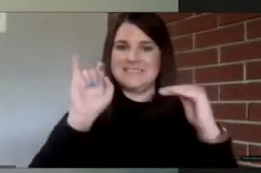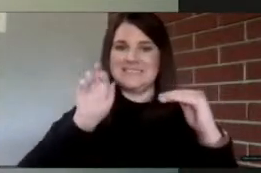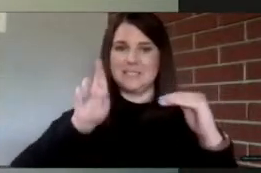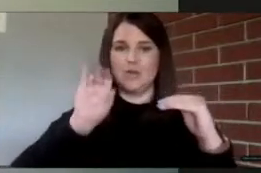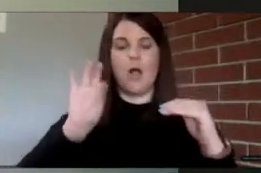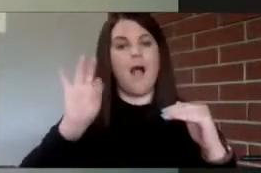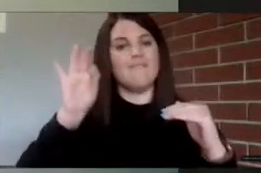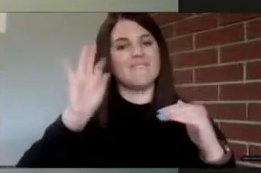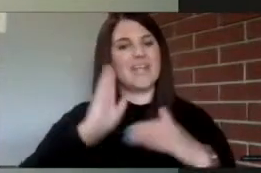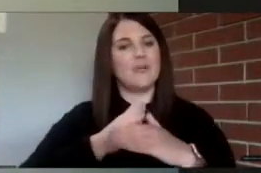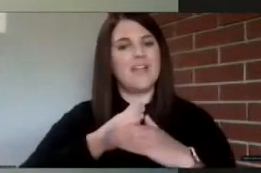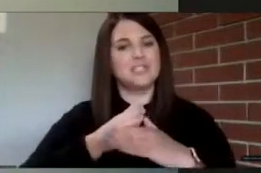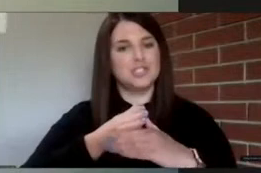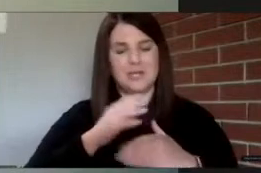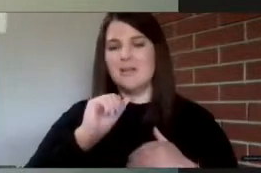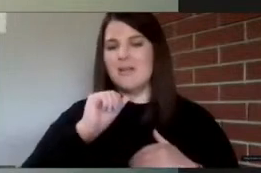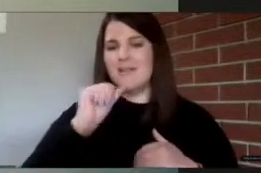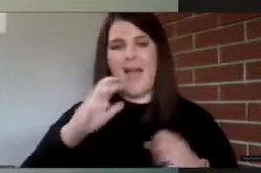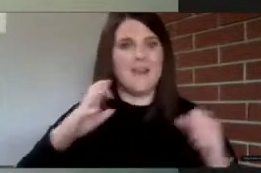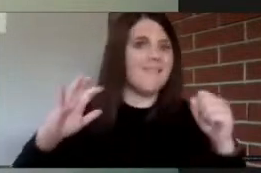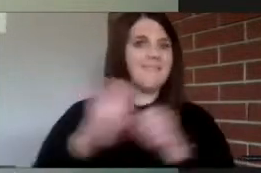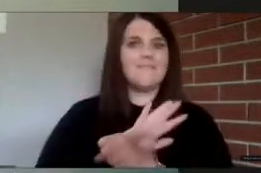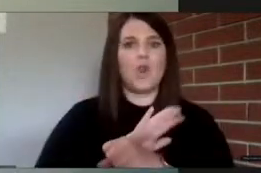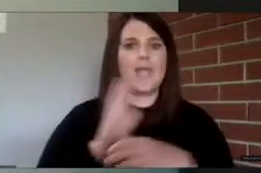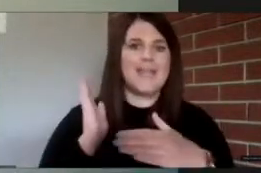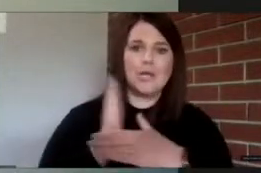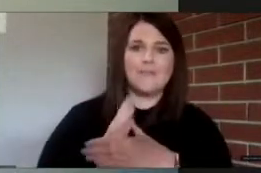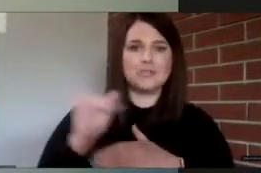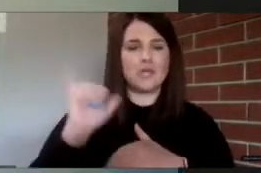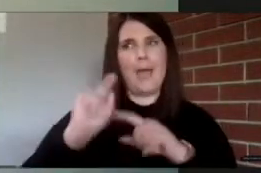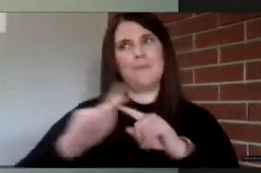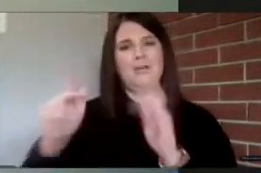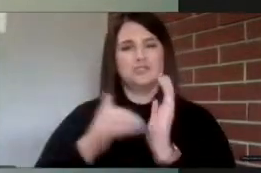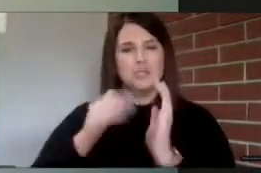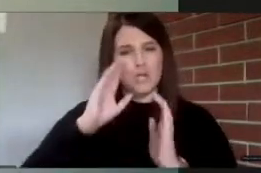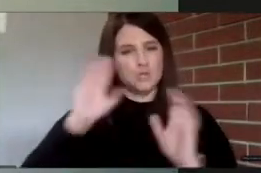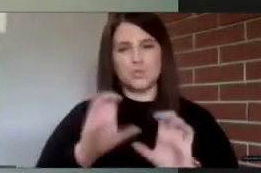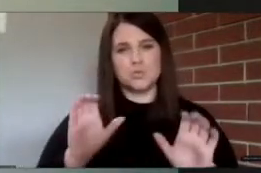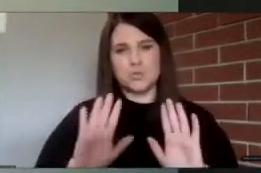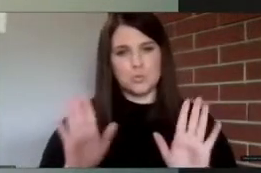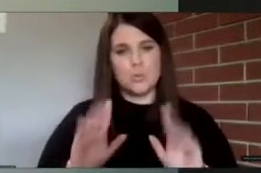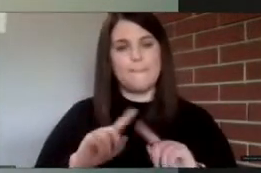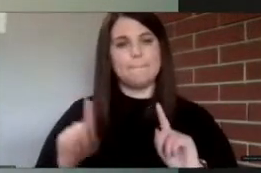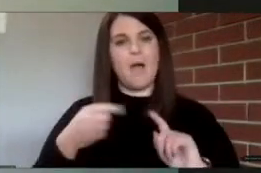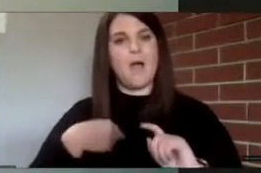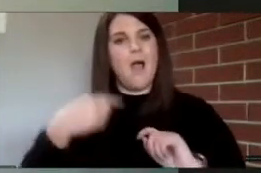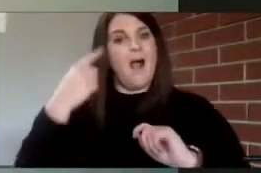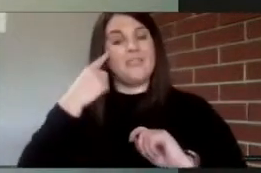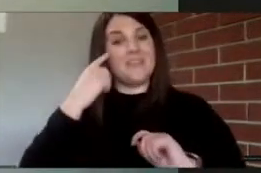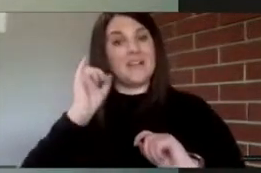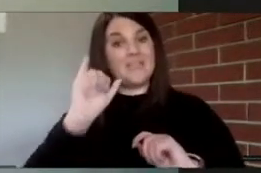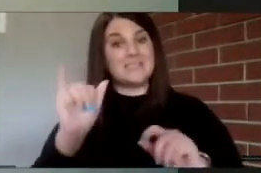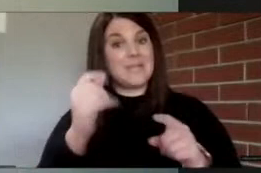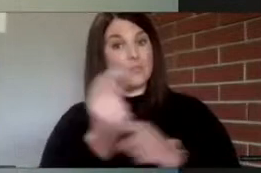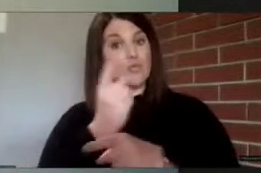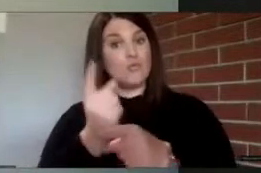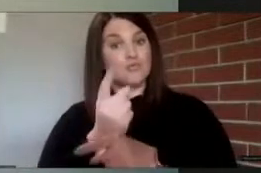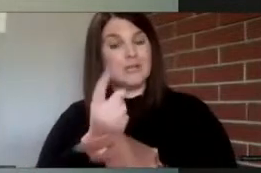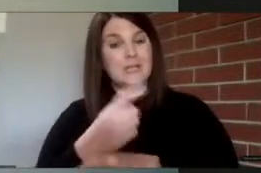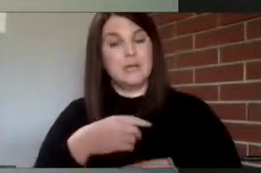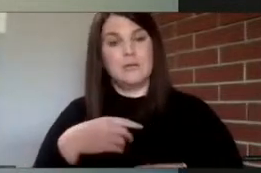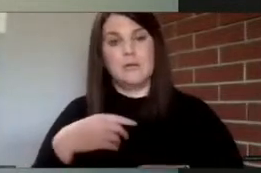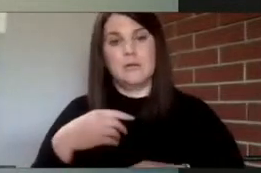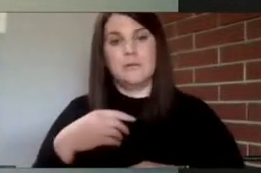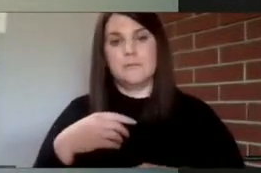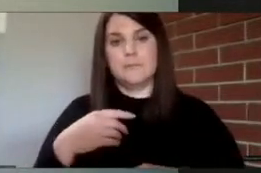interventions. This is not a full intervention that a professional would do, right? But this is, I think, an appropriate, if